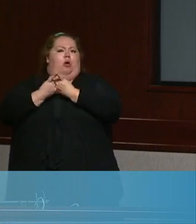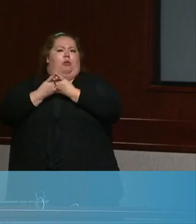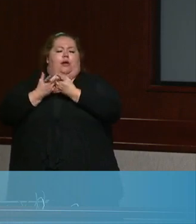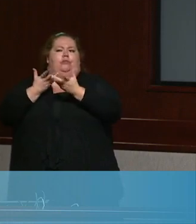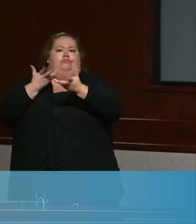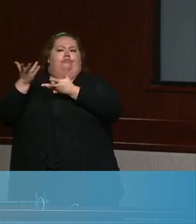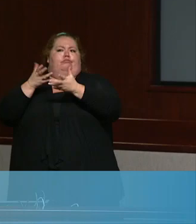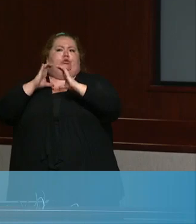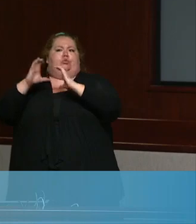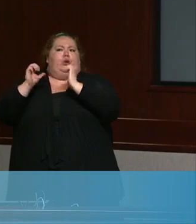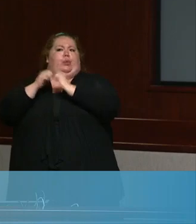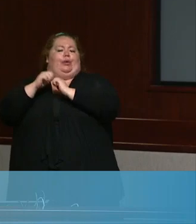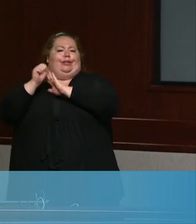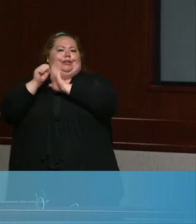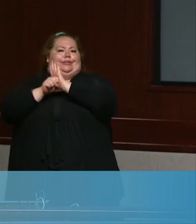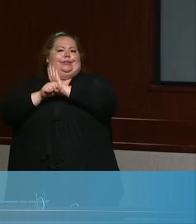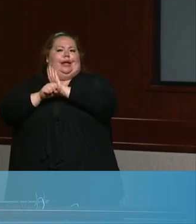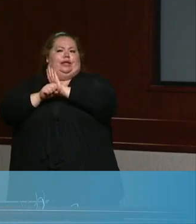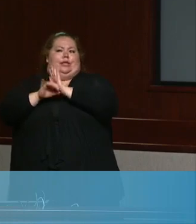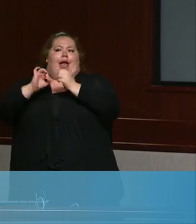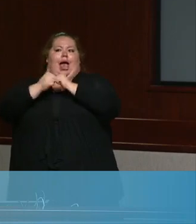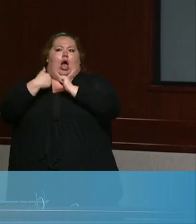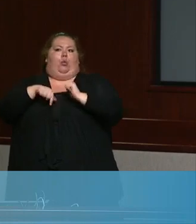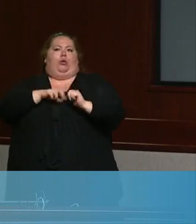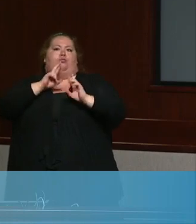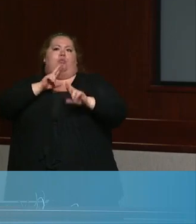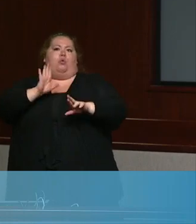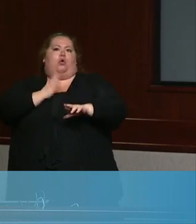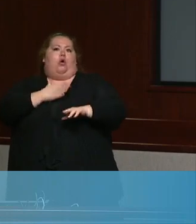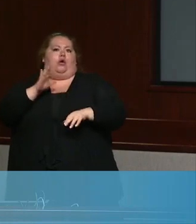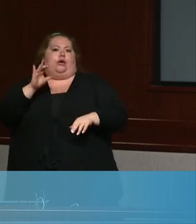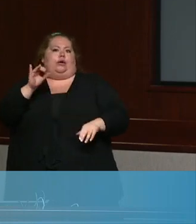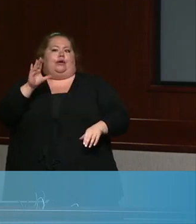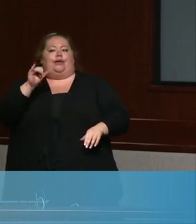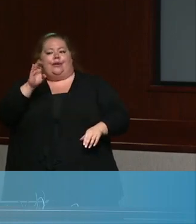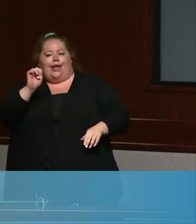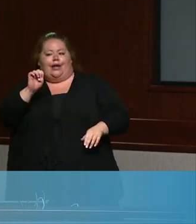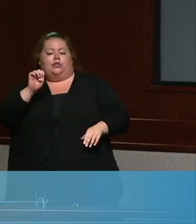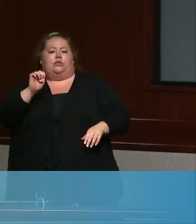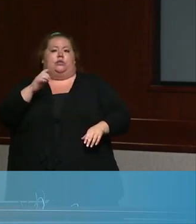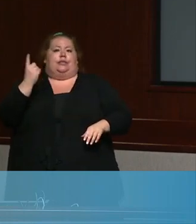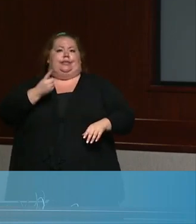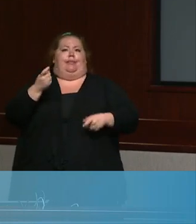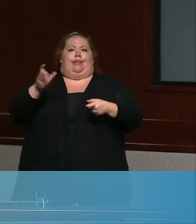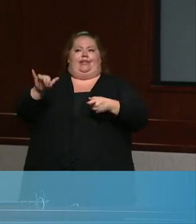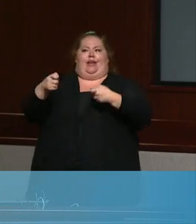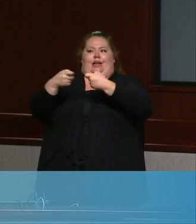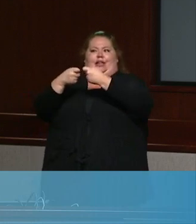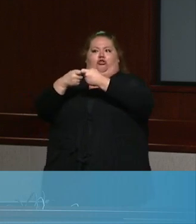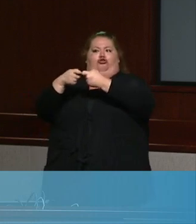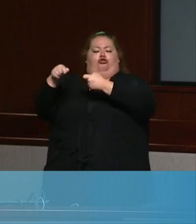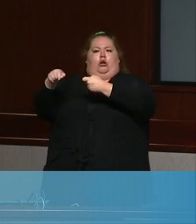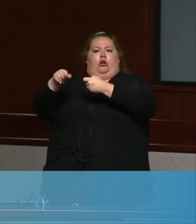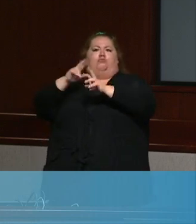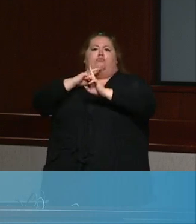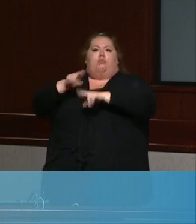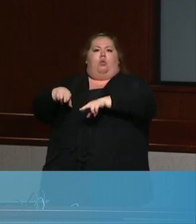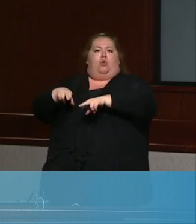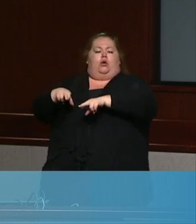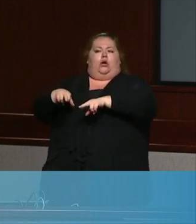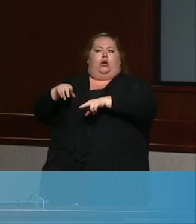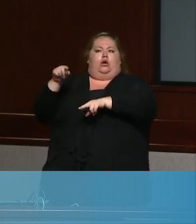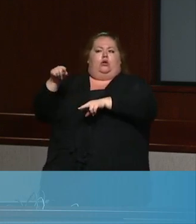vice versa. This is how we report all of our cases to them. A module in that system is electronic laboratory reporting. So instead